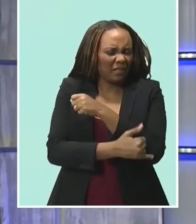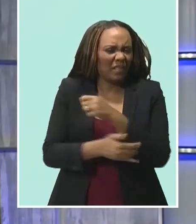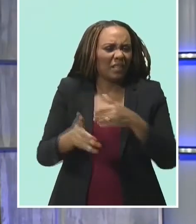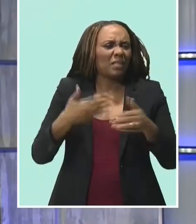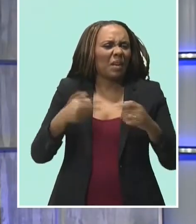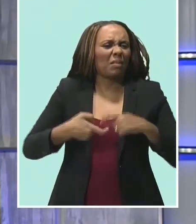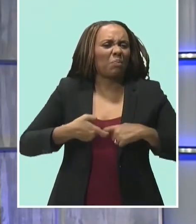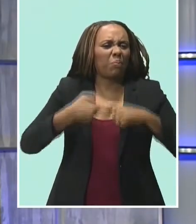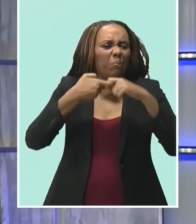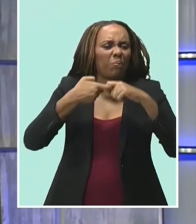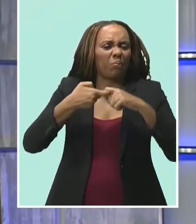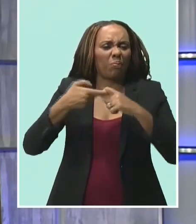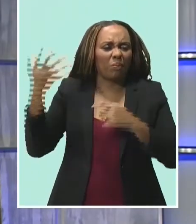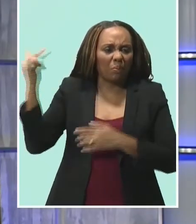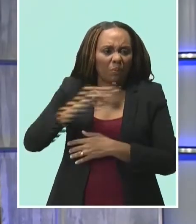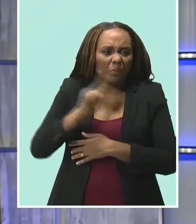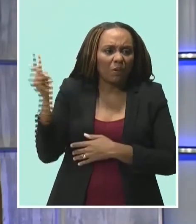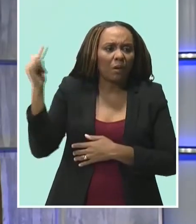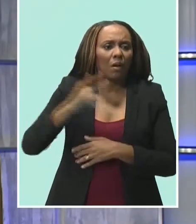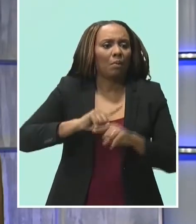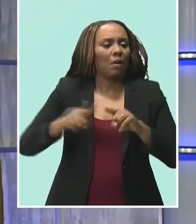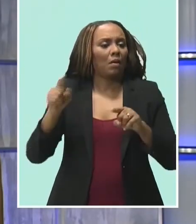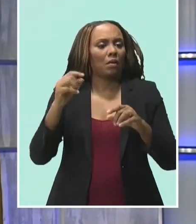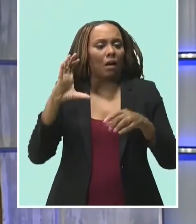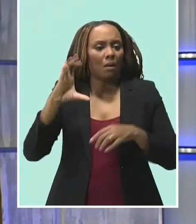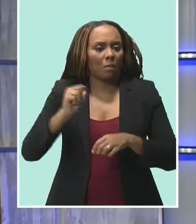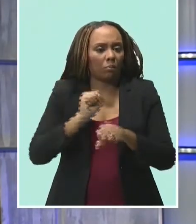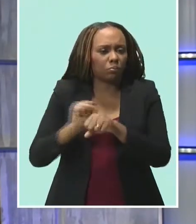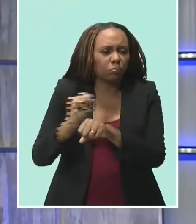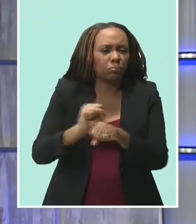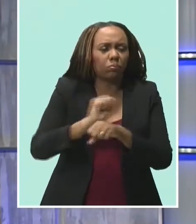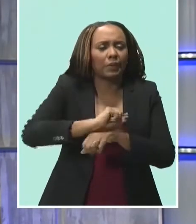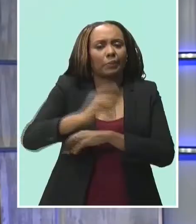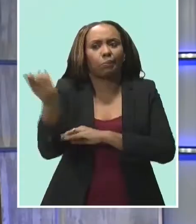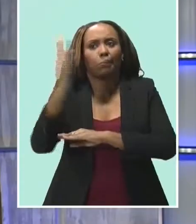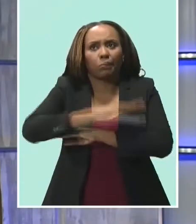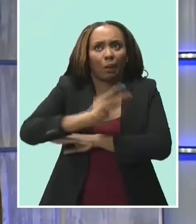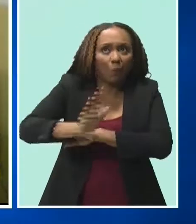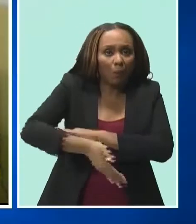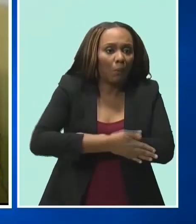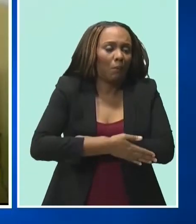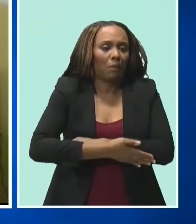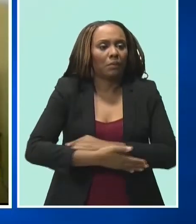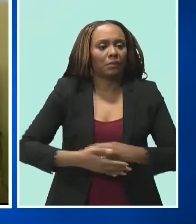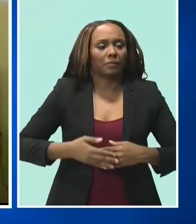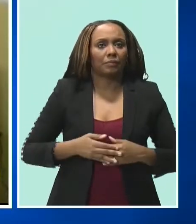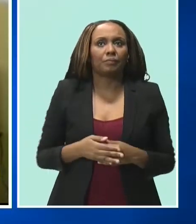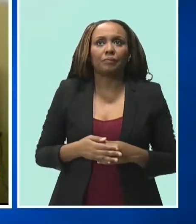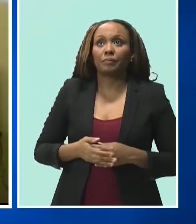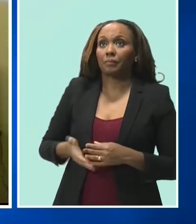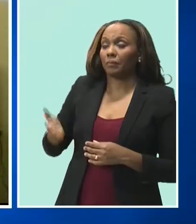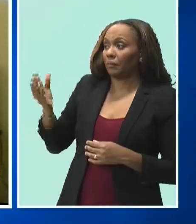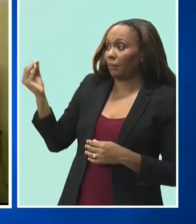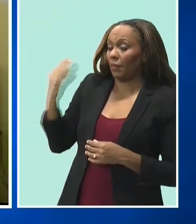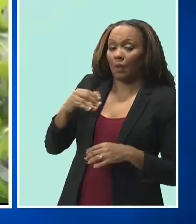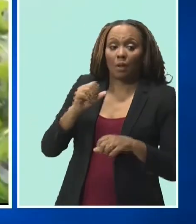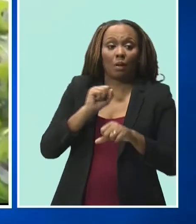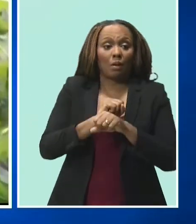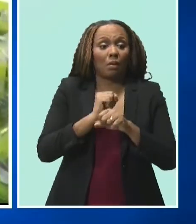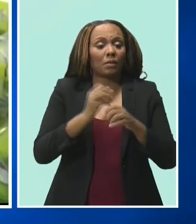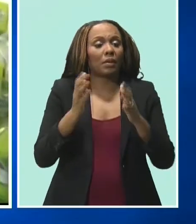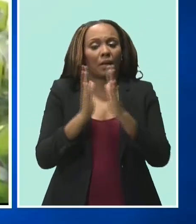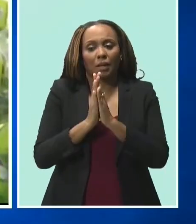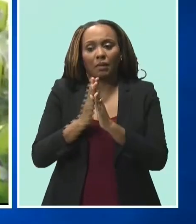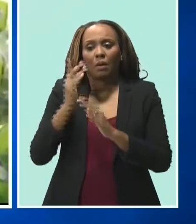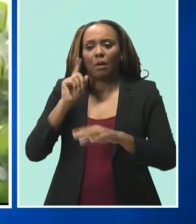TVJ, demand is high and the company is working overtime to fill orders. These workers have been asked to work overtime to get